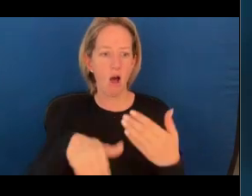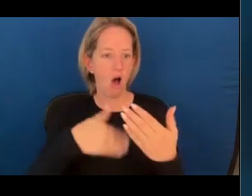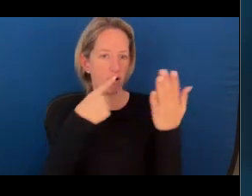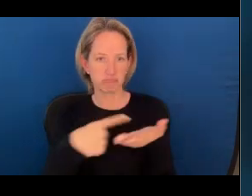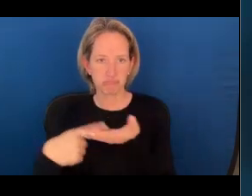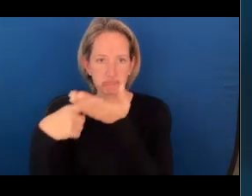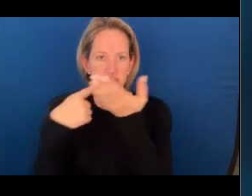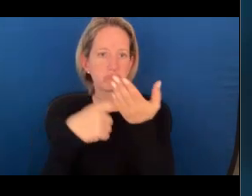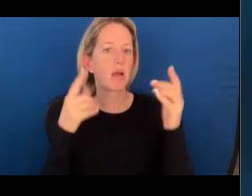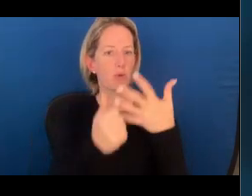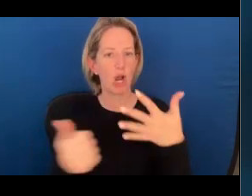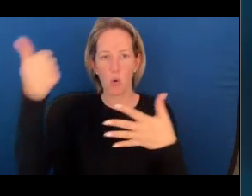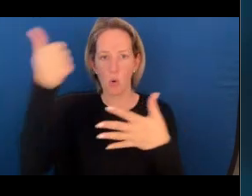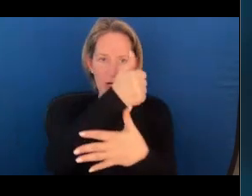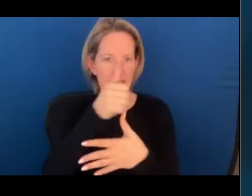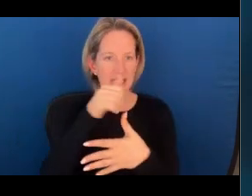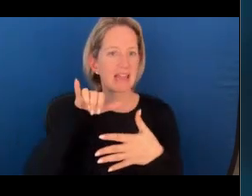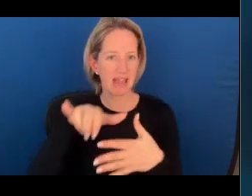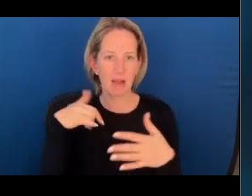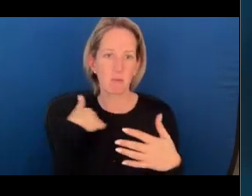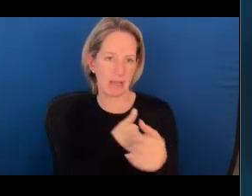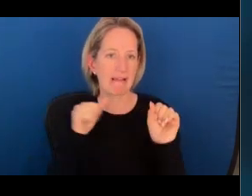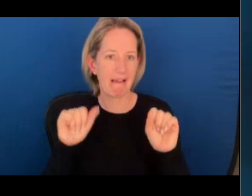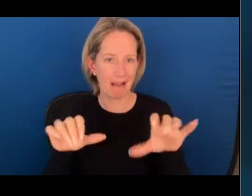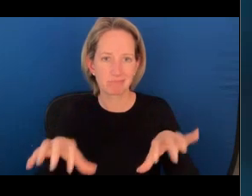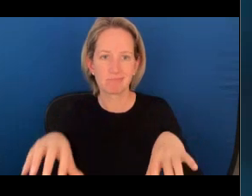to reduce and prevent ocean litter in California.